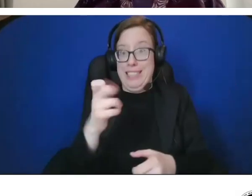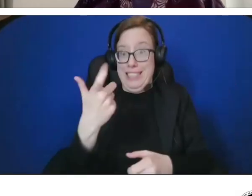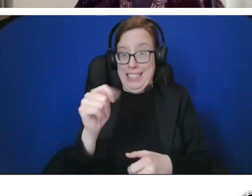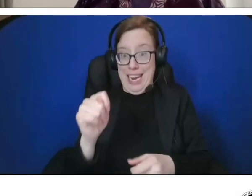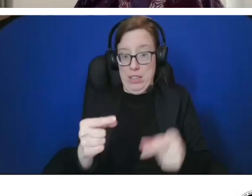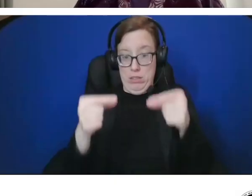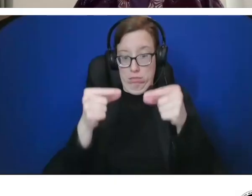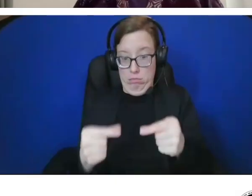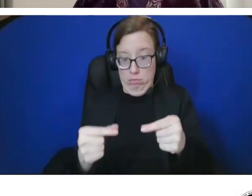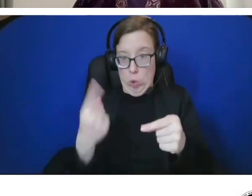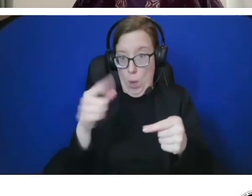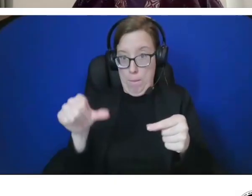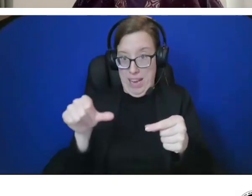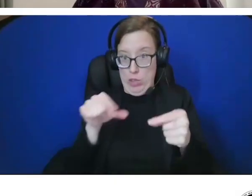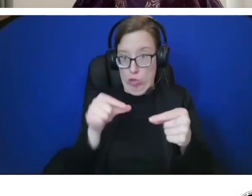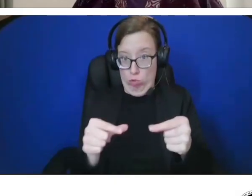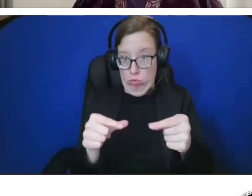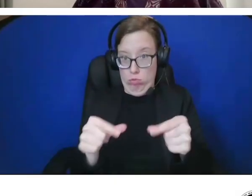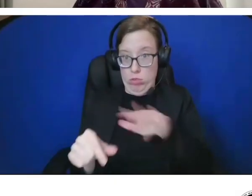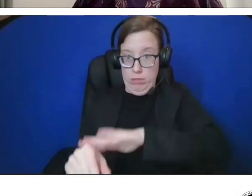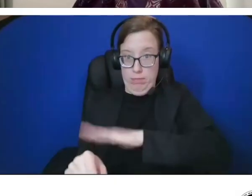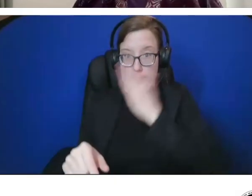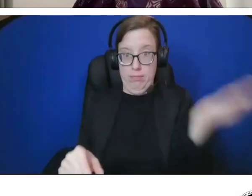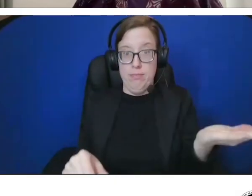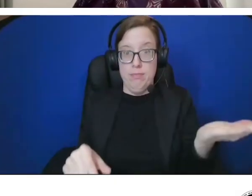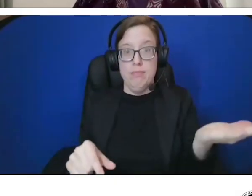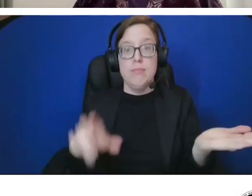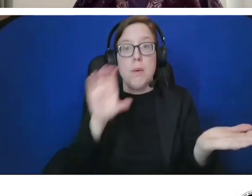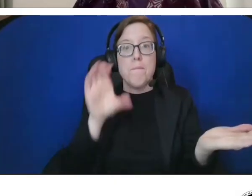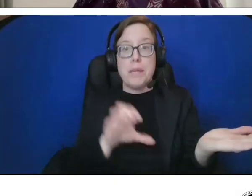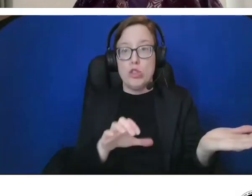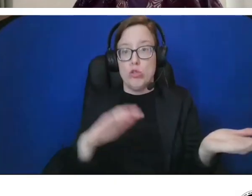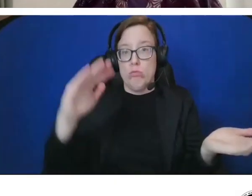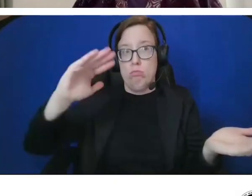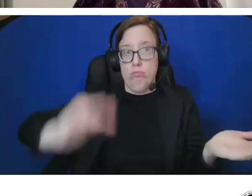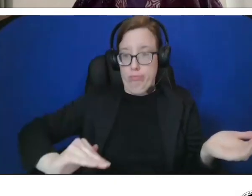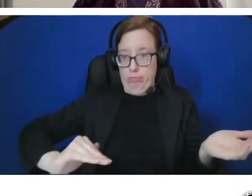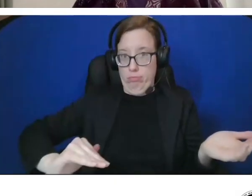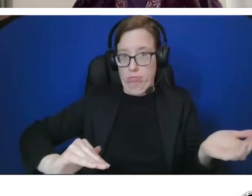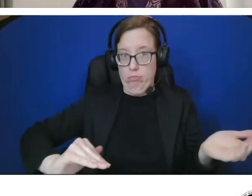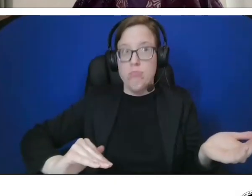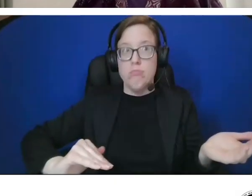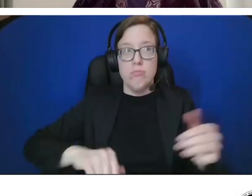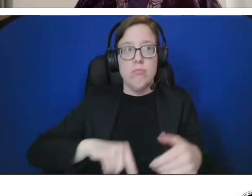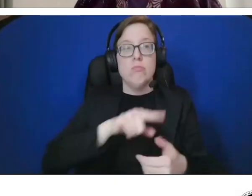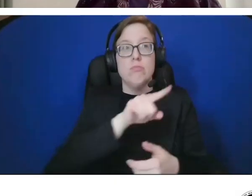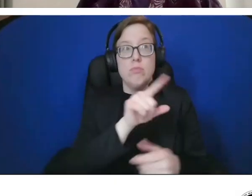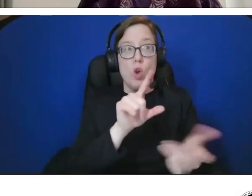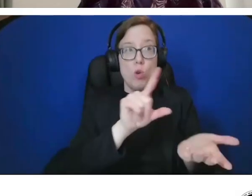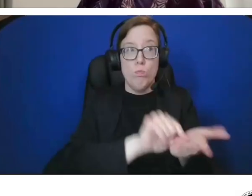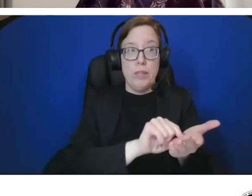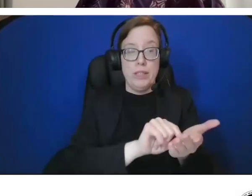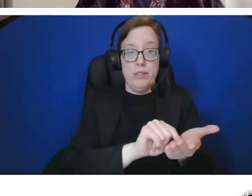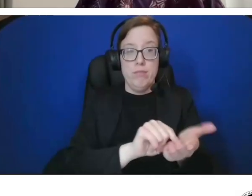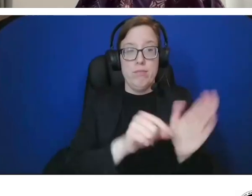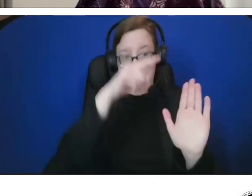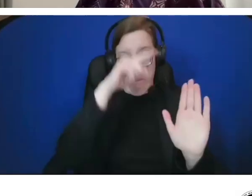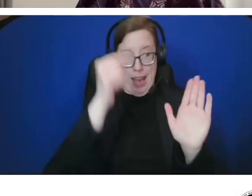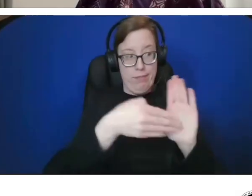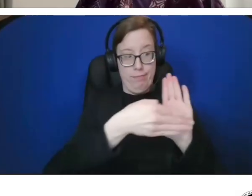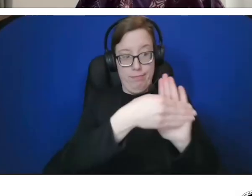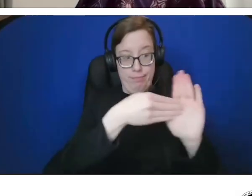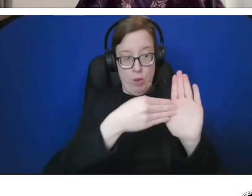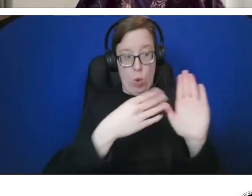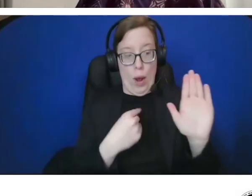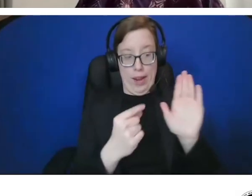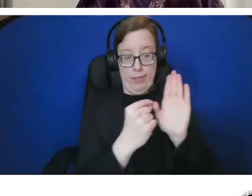put the text on one page and the picture that corresponded on another page. And she did the print in white on a